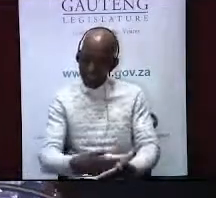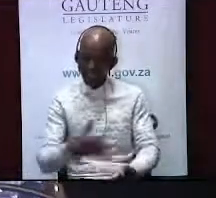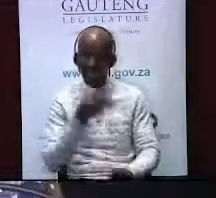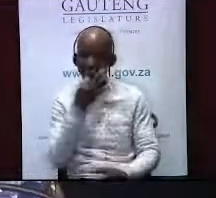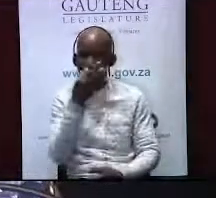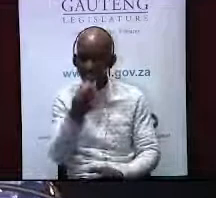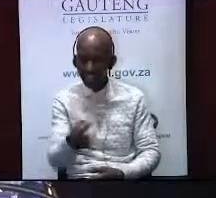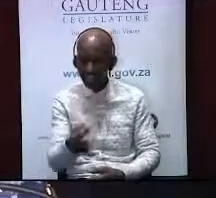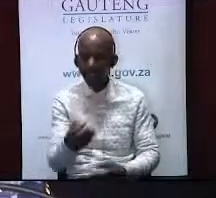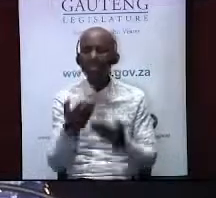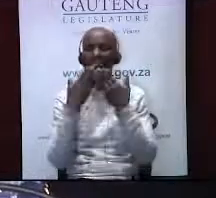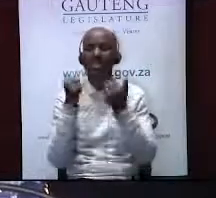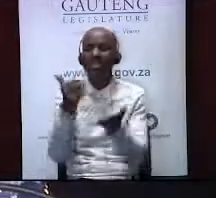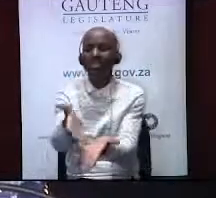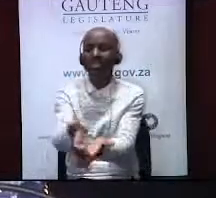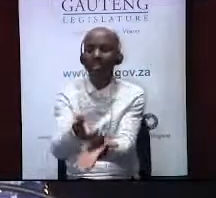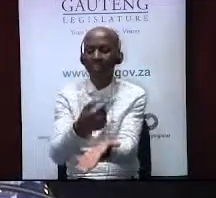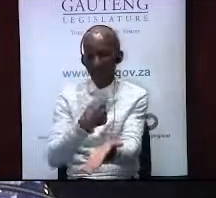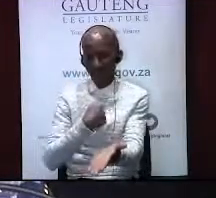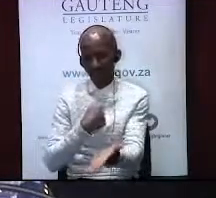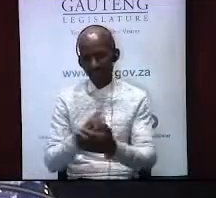saying, save me.